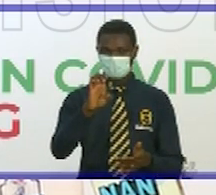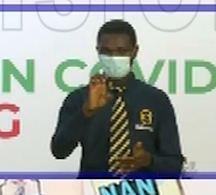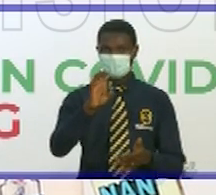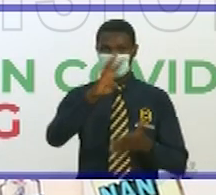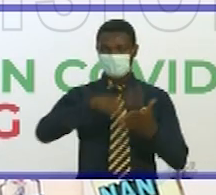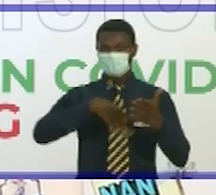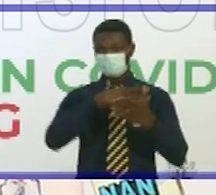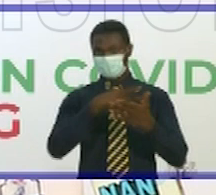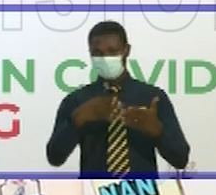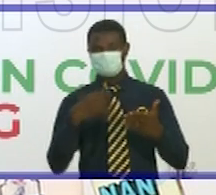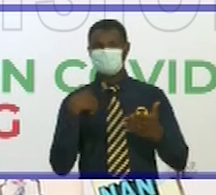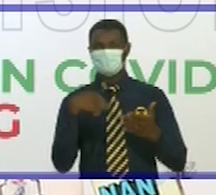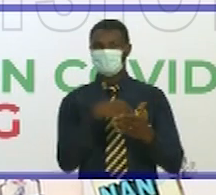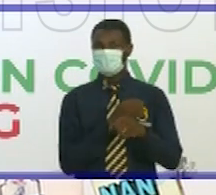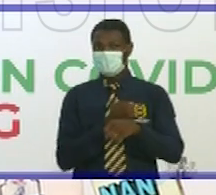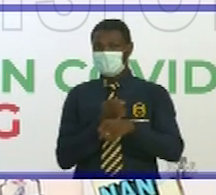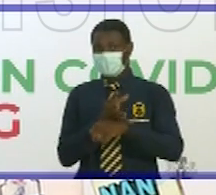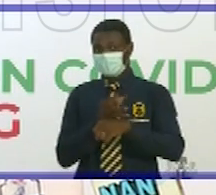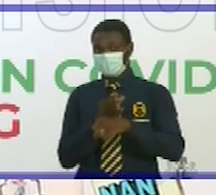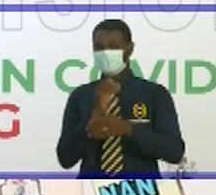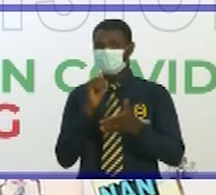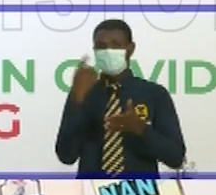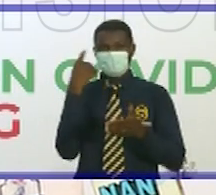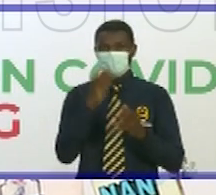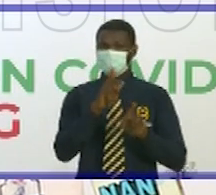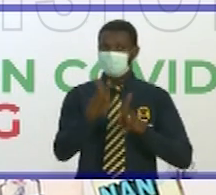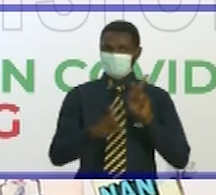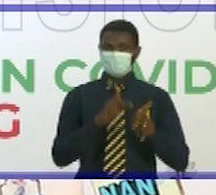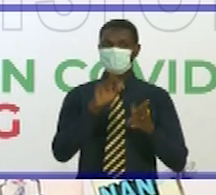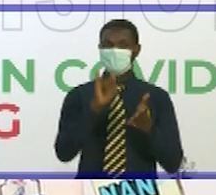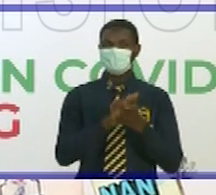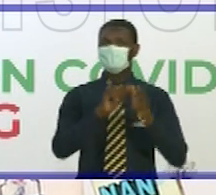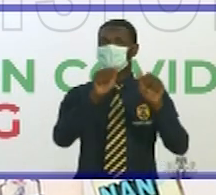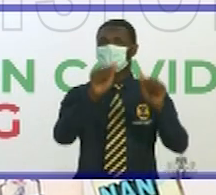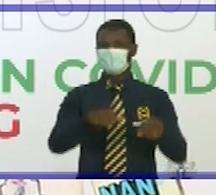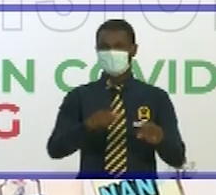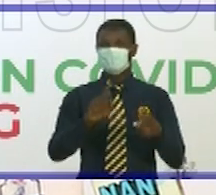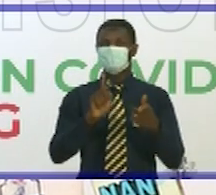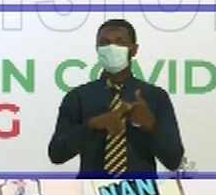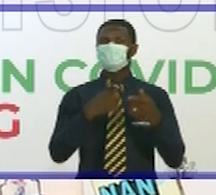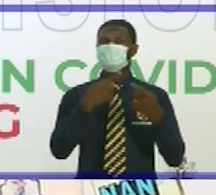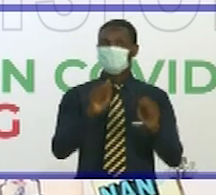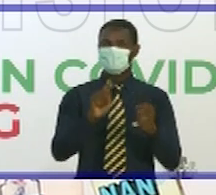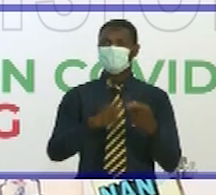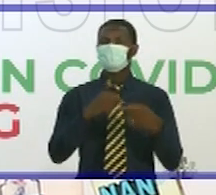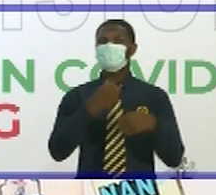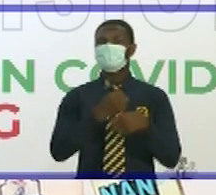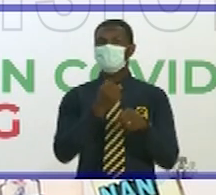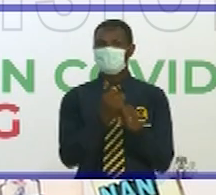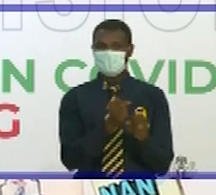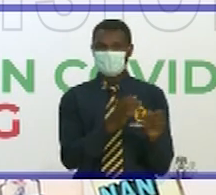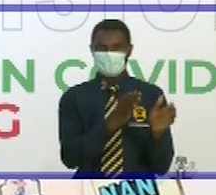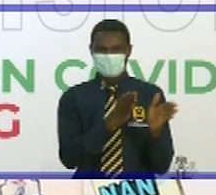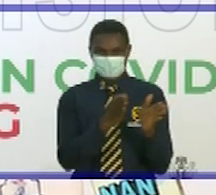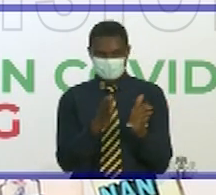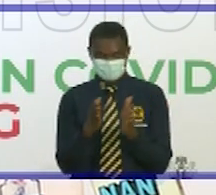it will be advisable for those who can to try and make arrangements to use the facilities that